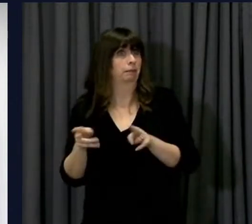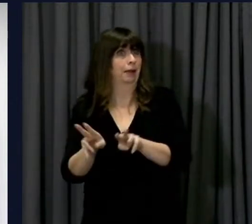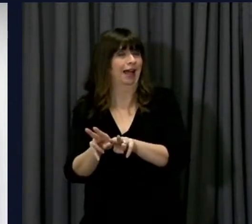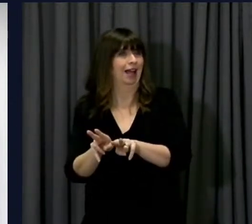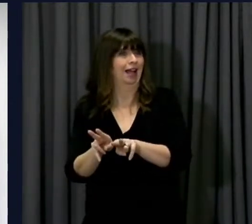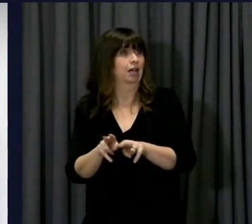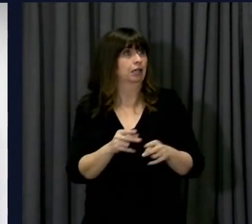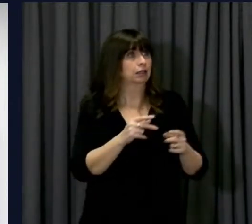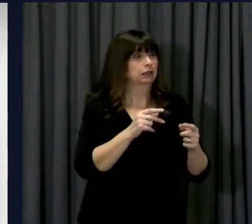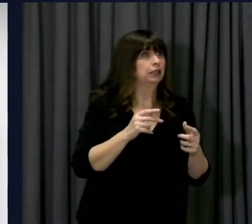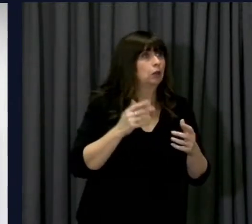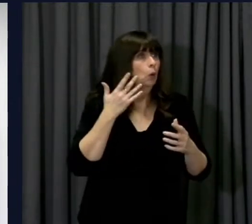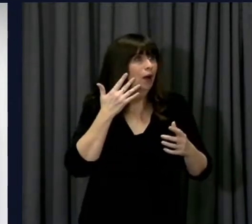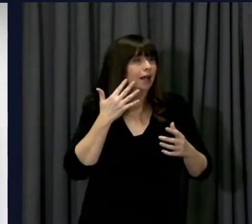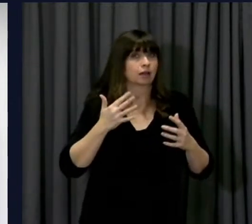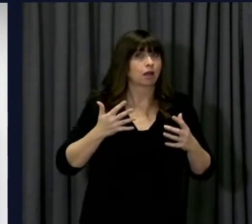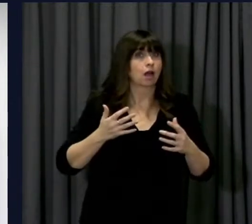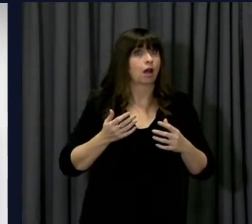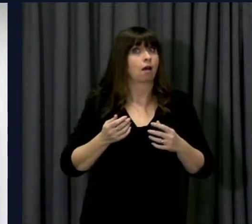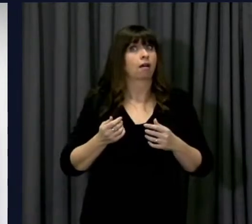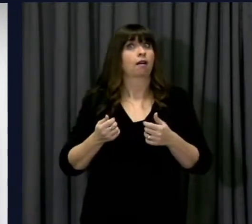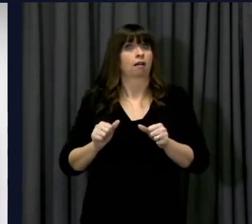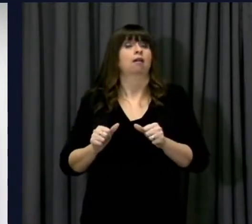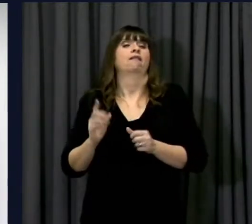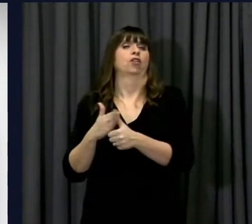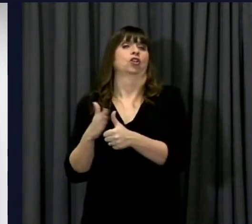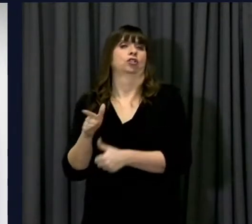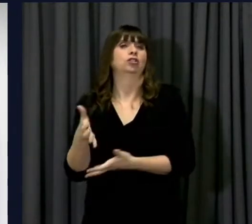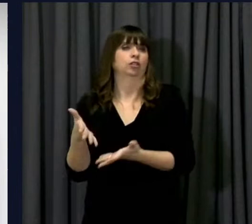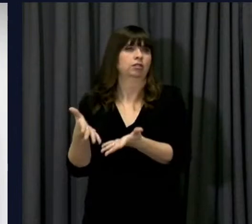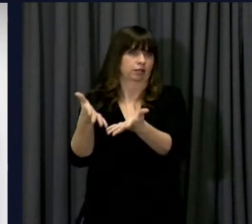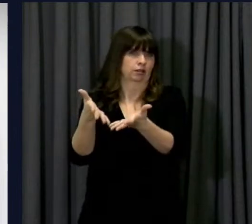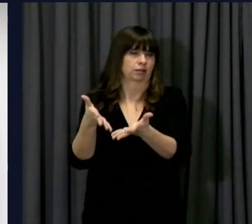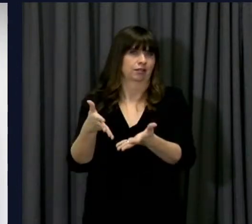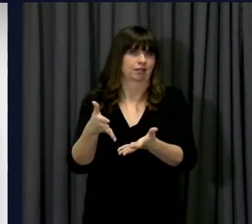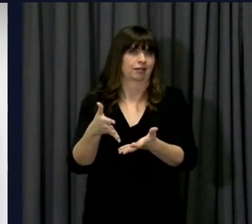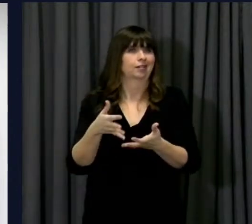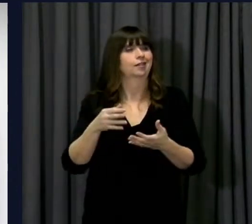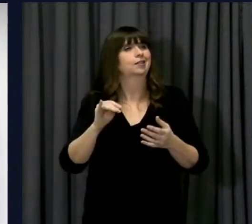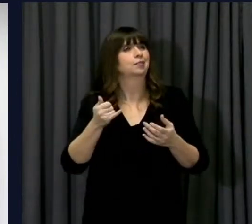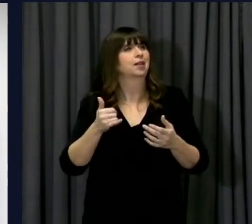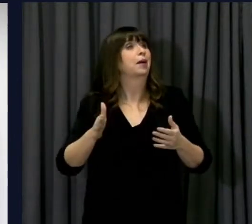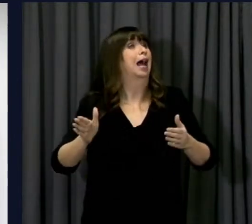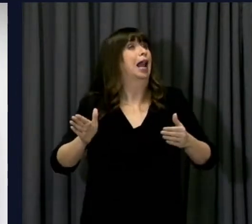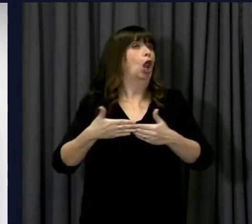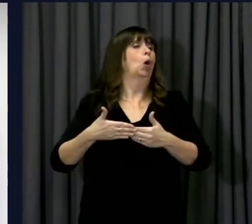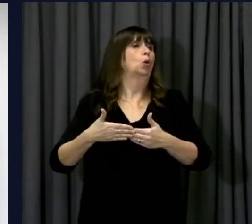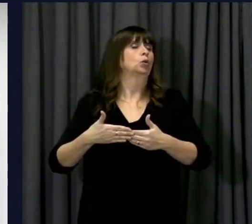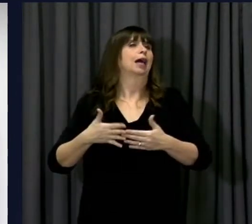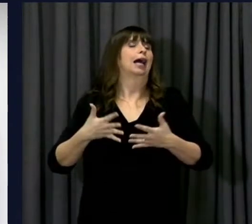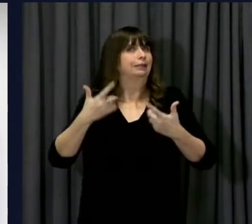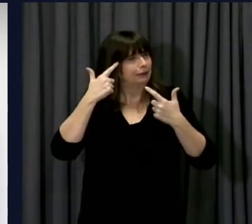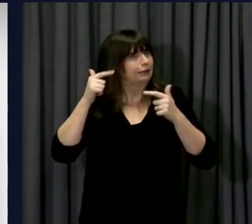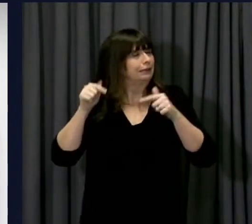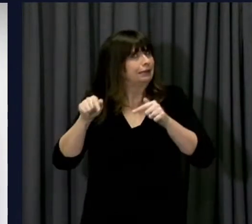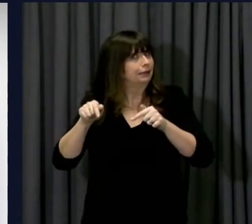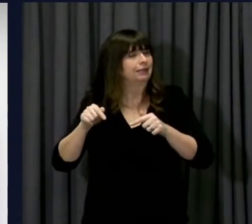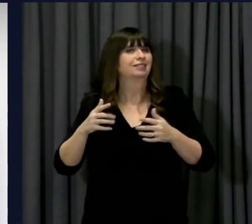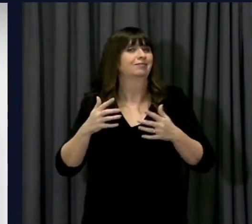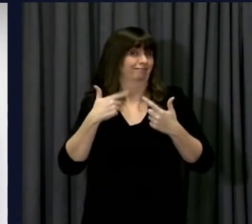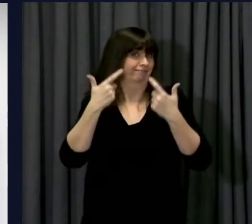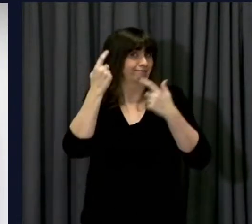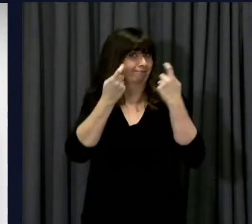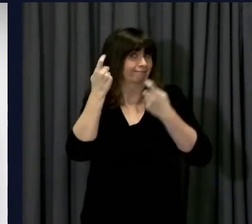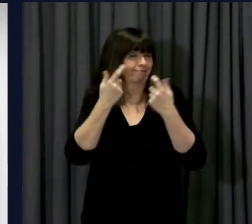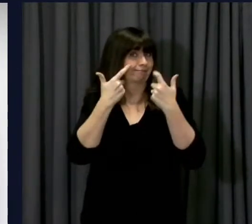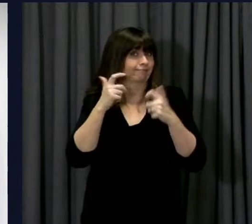make choices about either new restrictions coming into force or indeed the easing of those restrictions as well. Thank you, Abby.